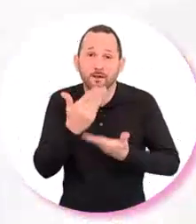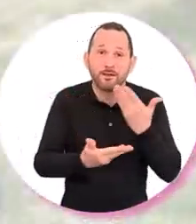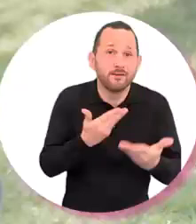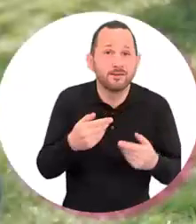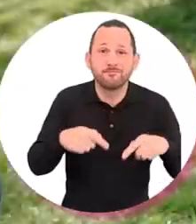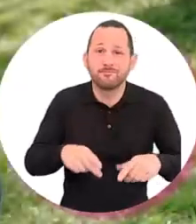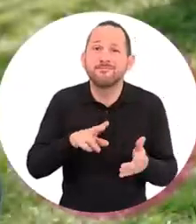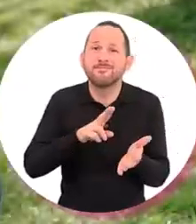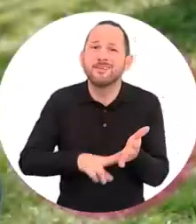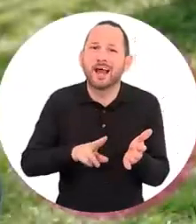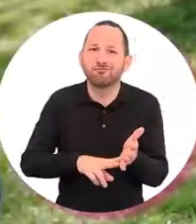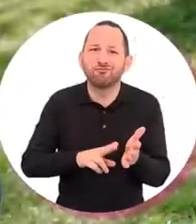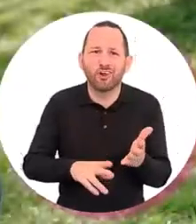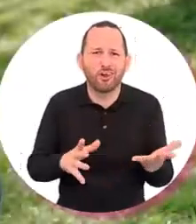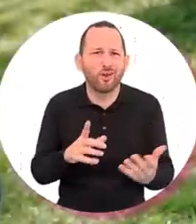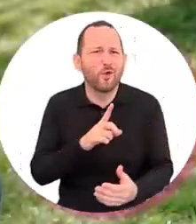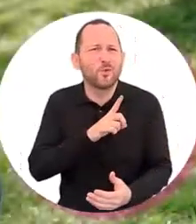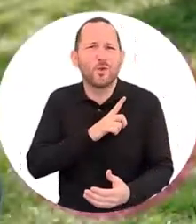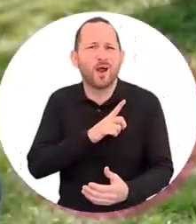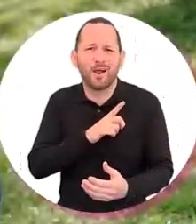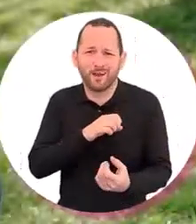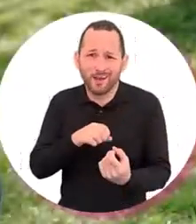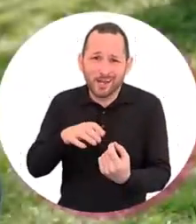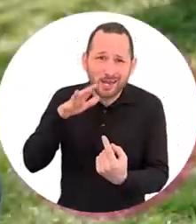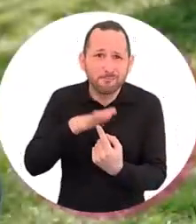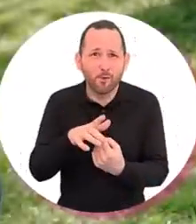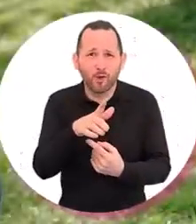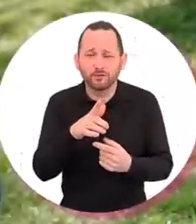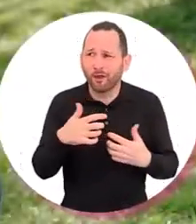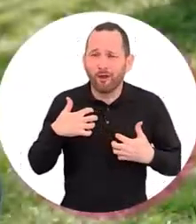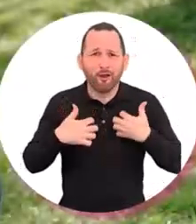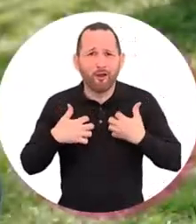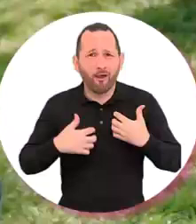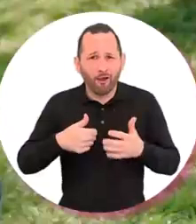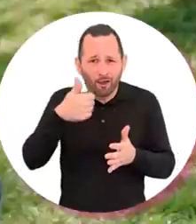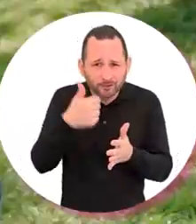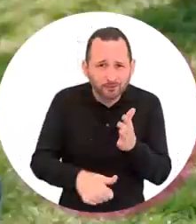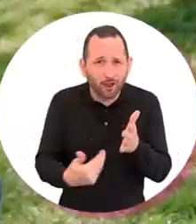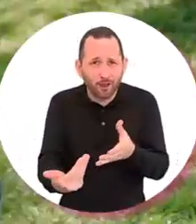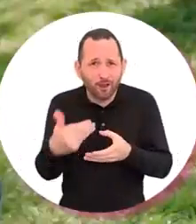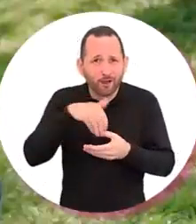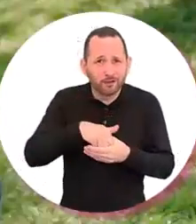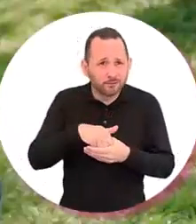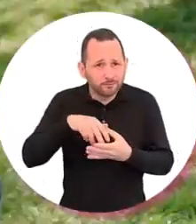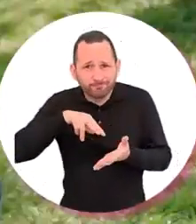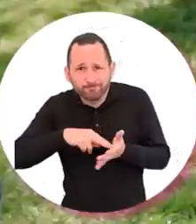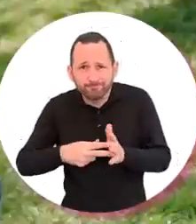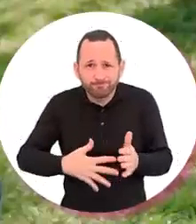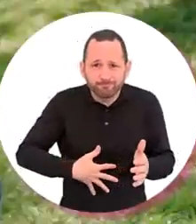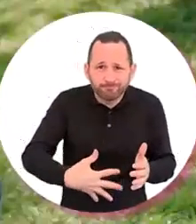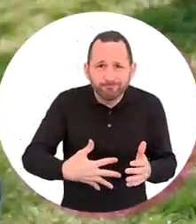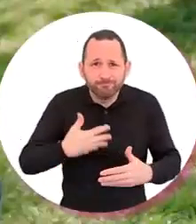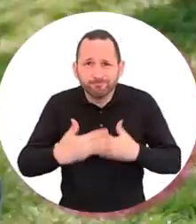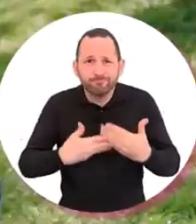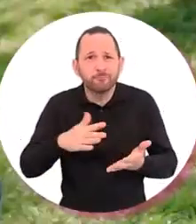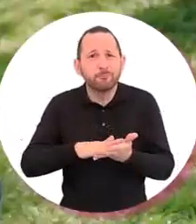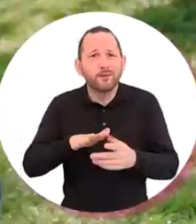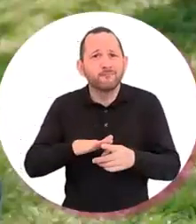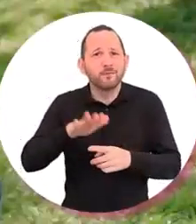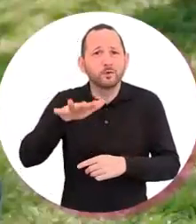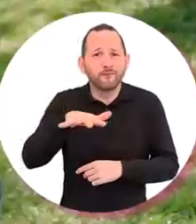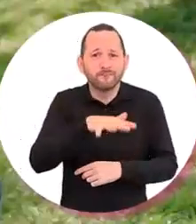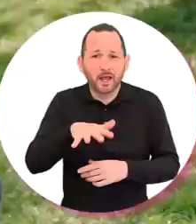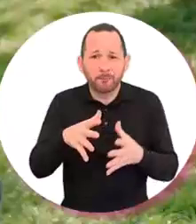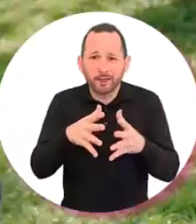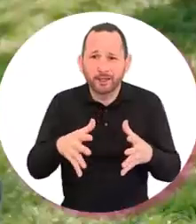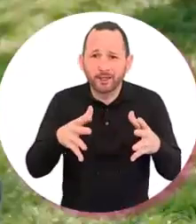process. That's completely natural. You're embarking on a journey that matters deeply to you and your future family. And while the